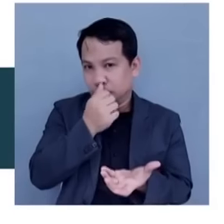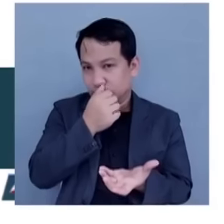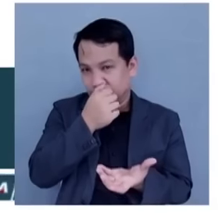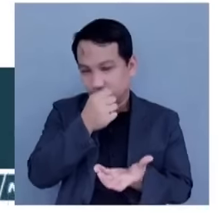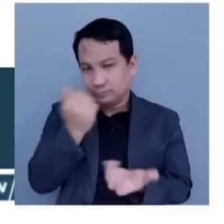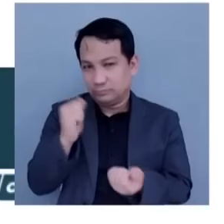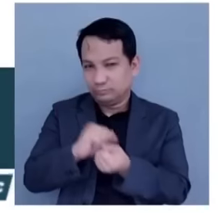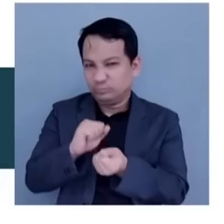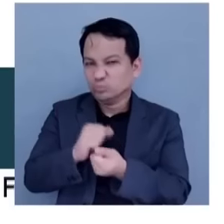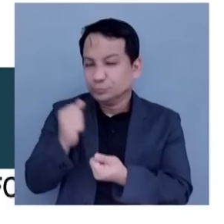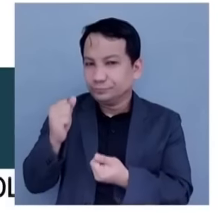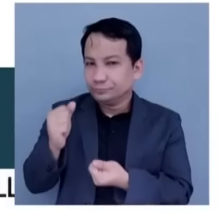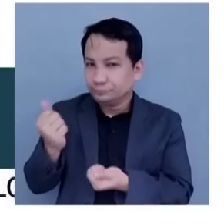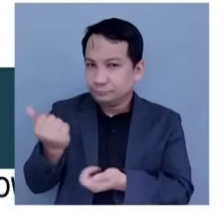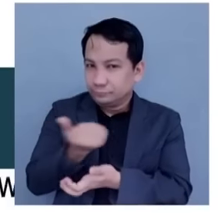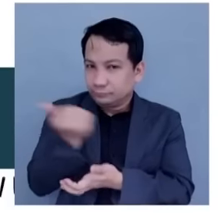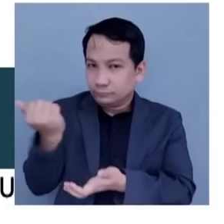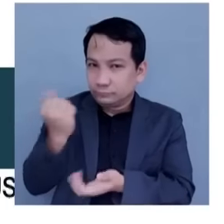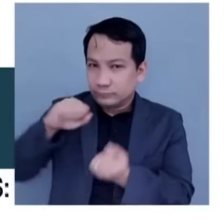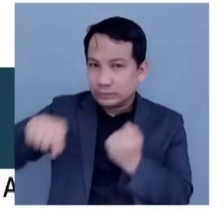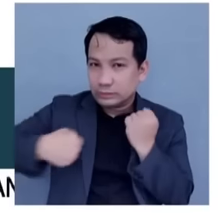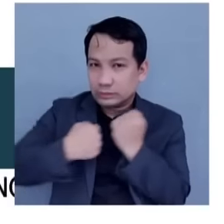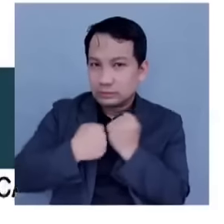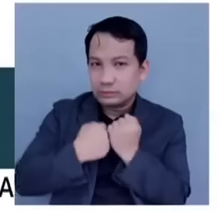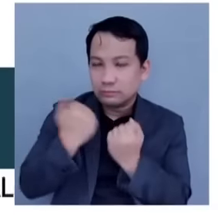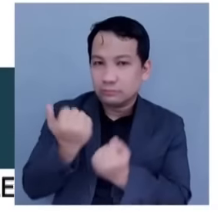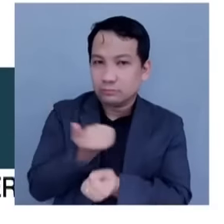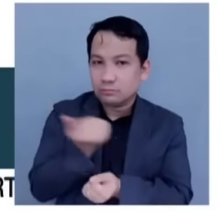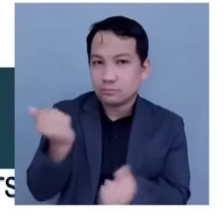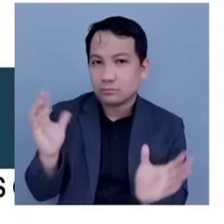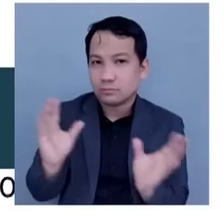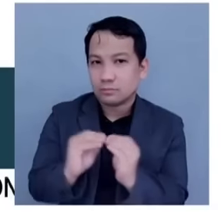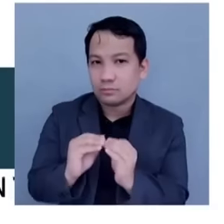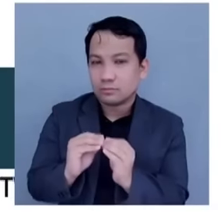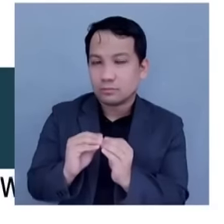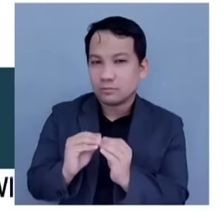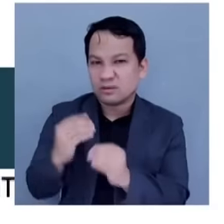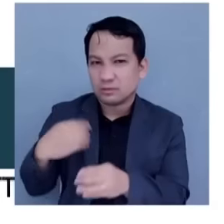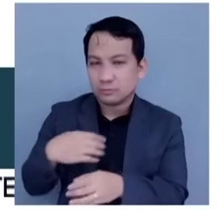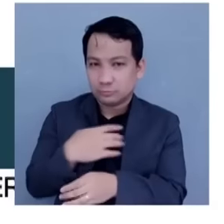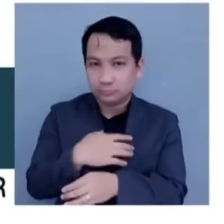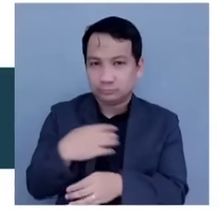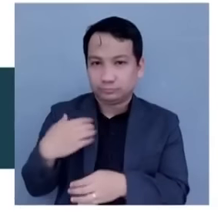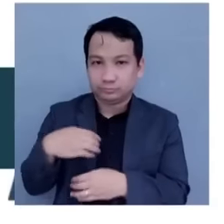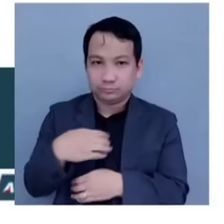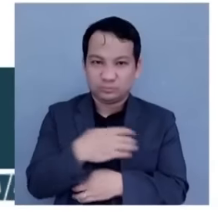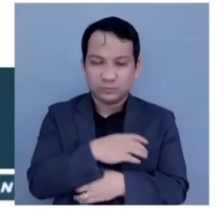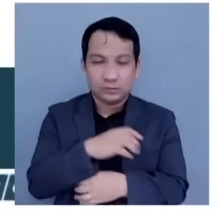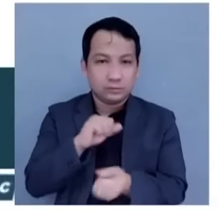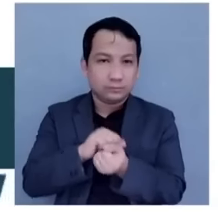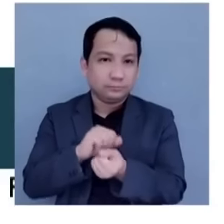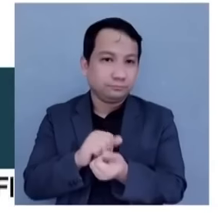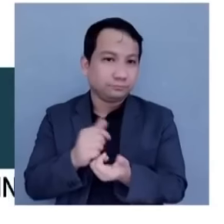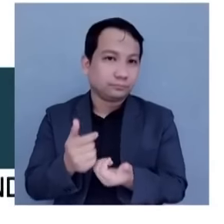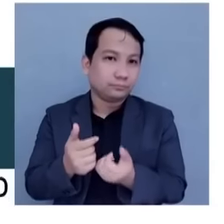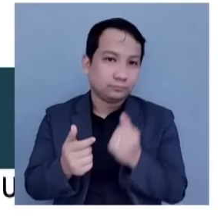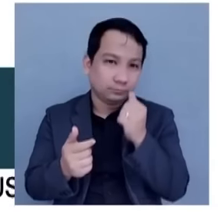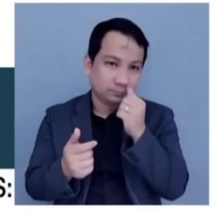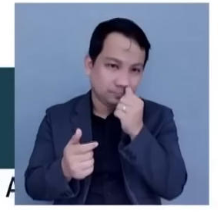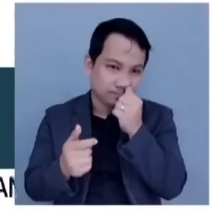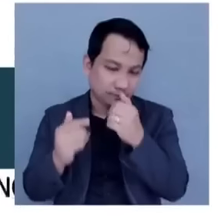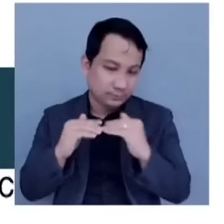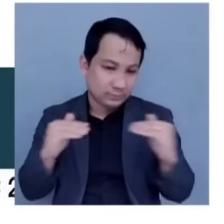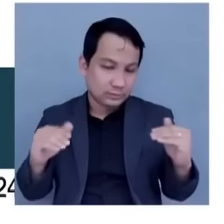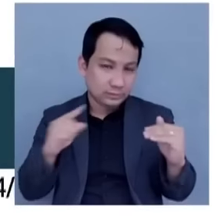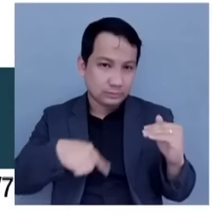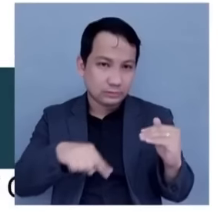is it getting any support from his colleagues? They're considering as well that there seems to be a line that's